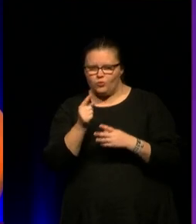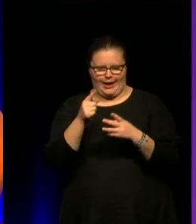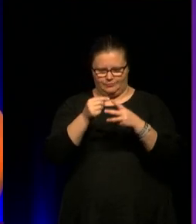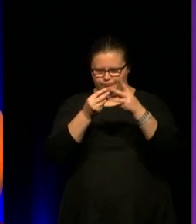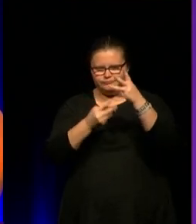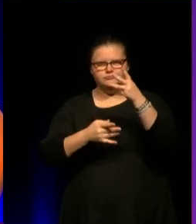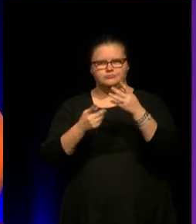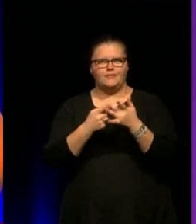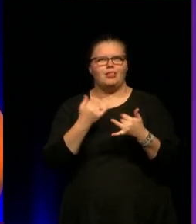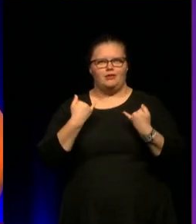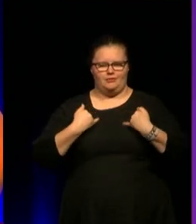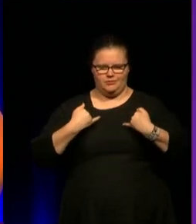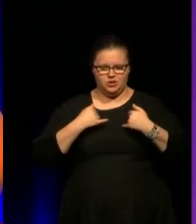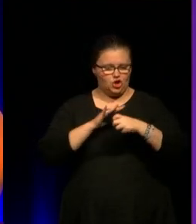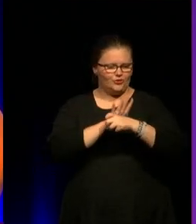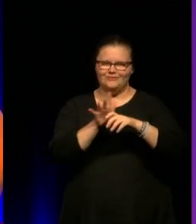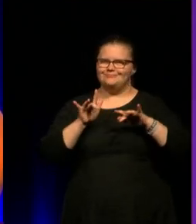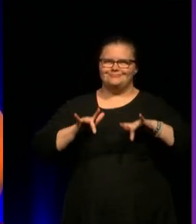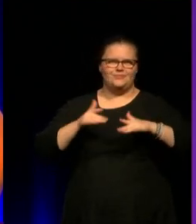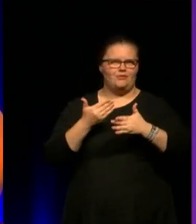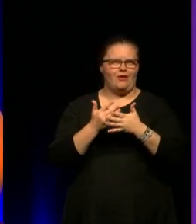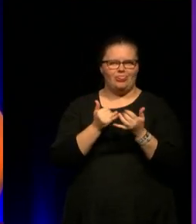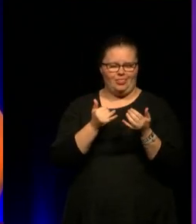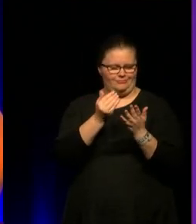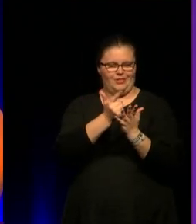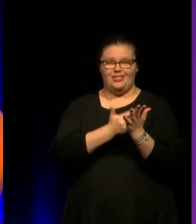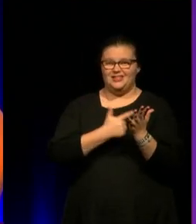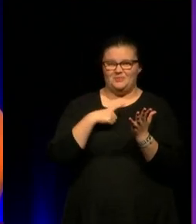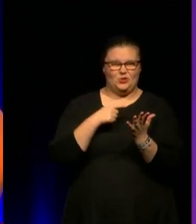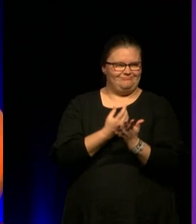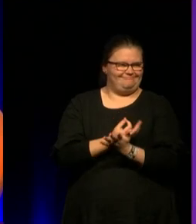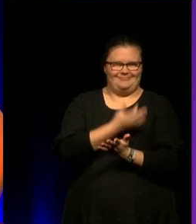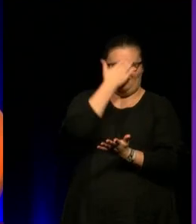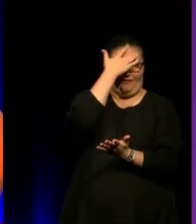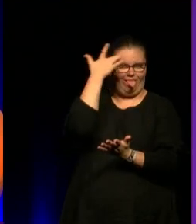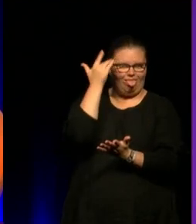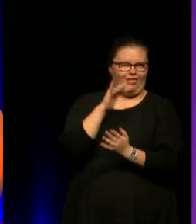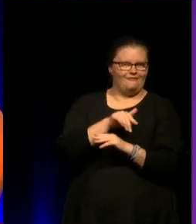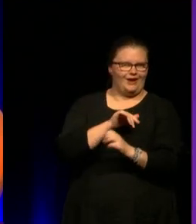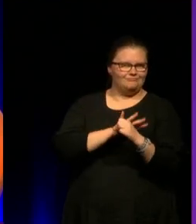a whole bunch of other illnesses. Mm. COVID wasn't on the list because COVID wasn't a thing then. So